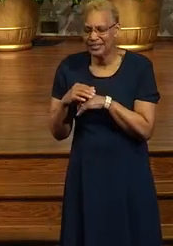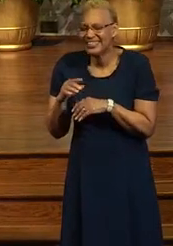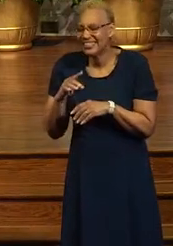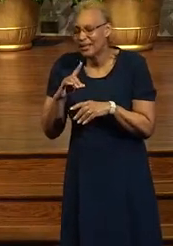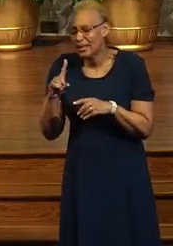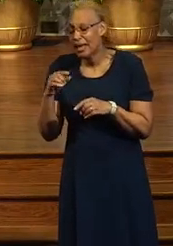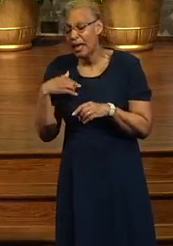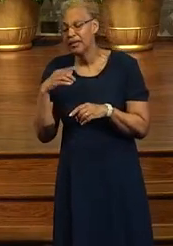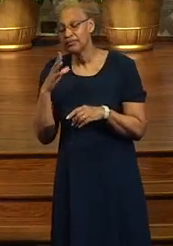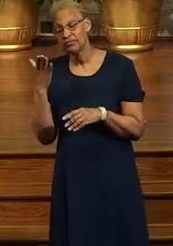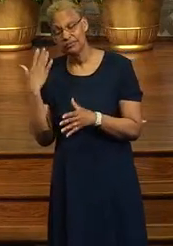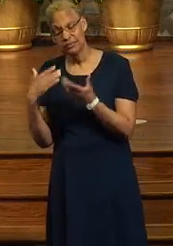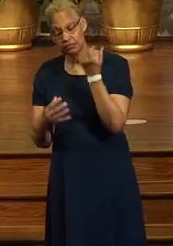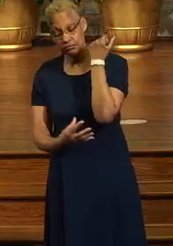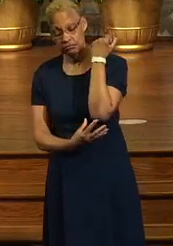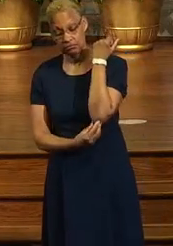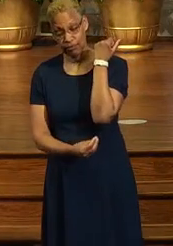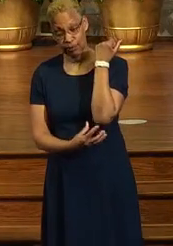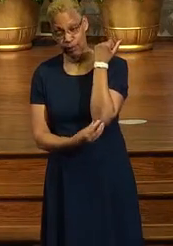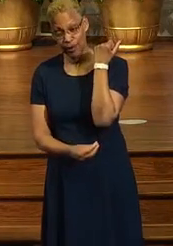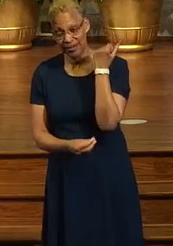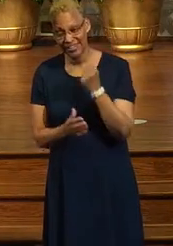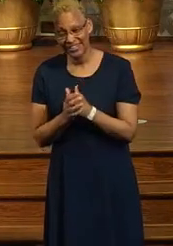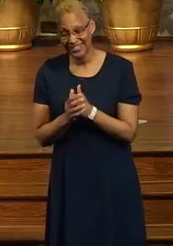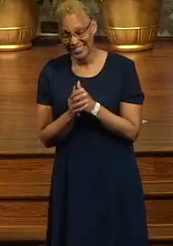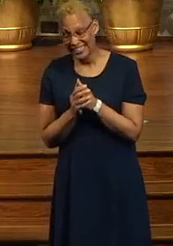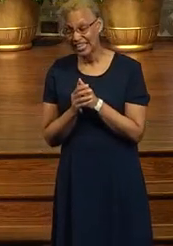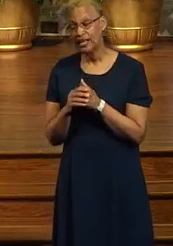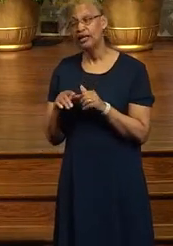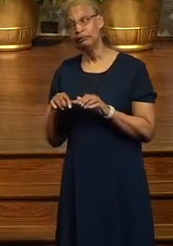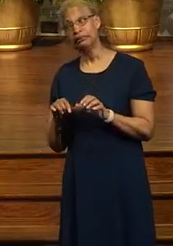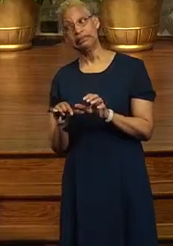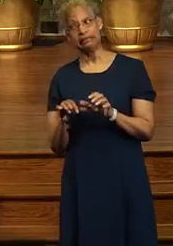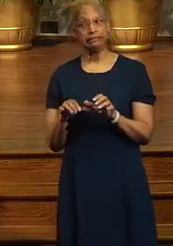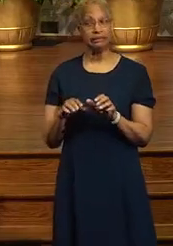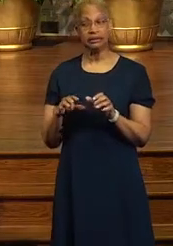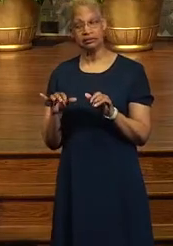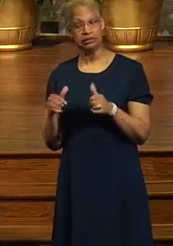now. But I'm still challenged. Come on and talk back to me.